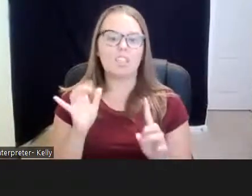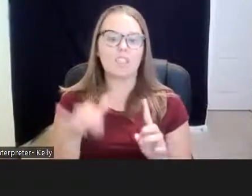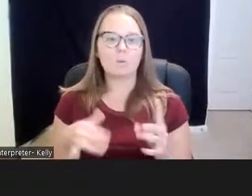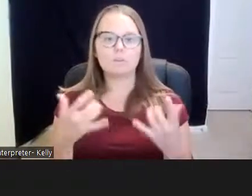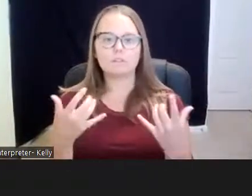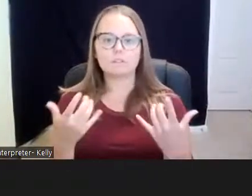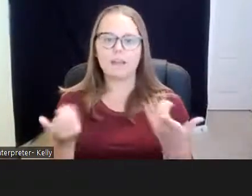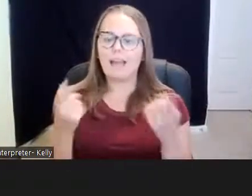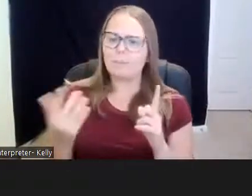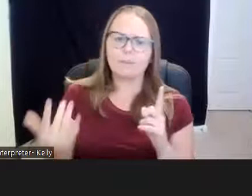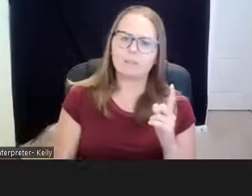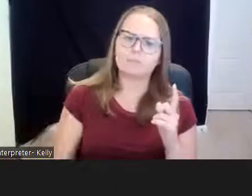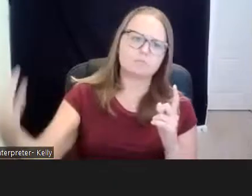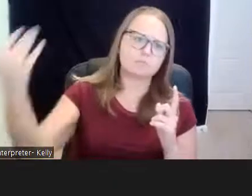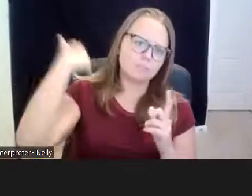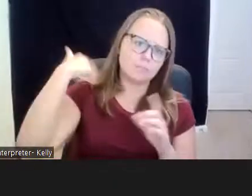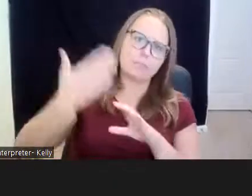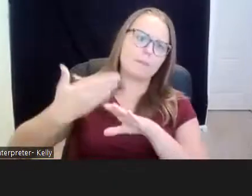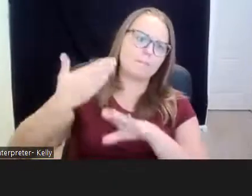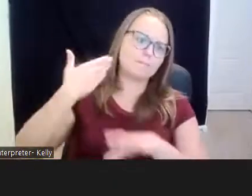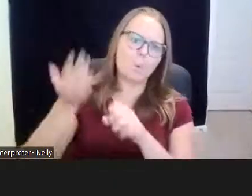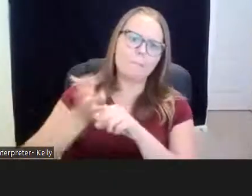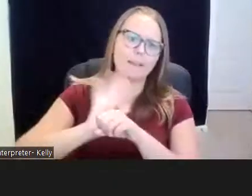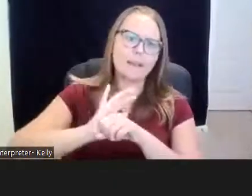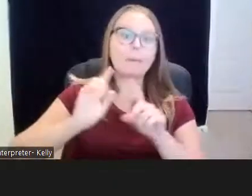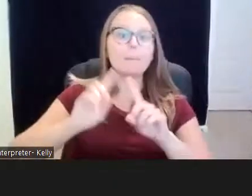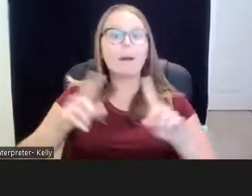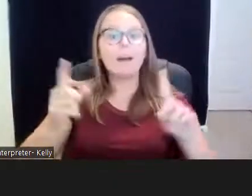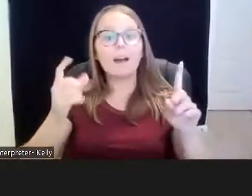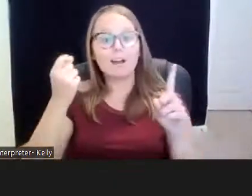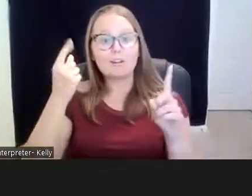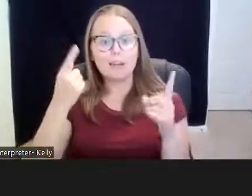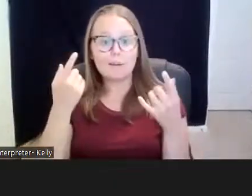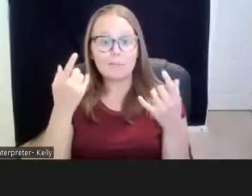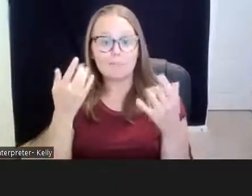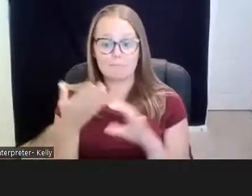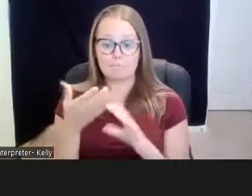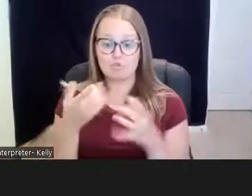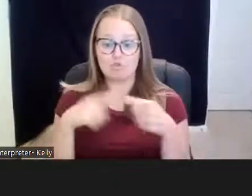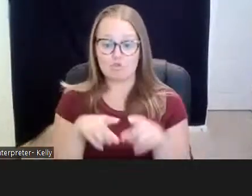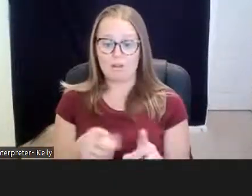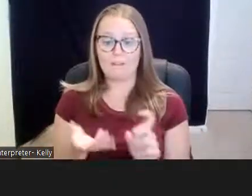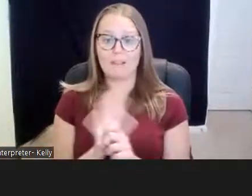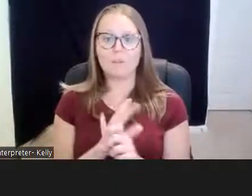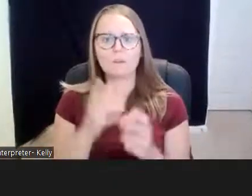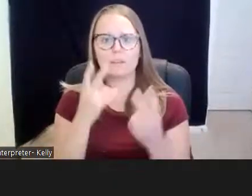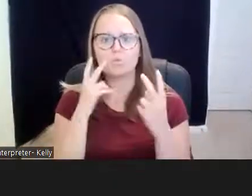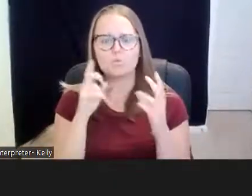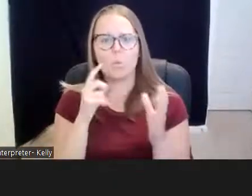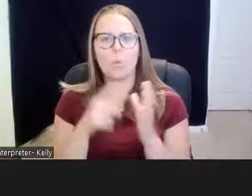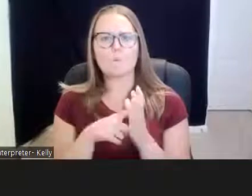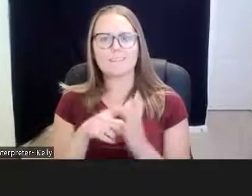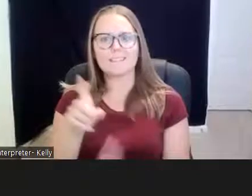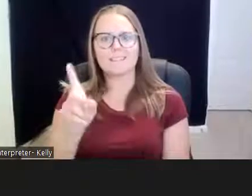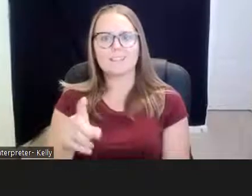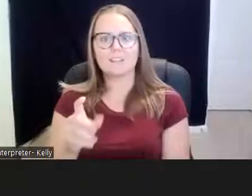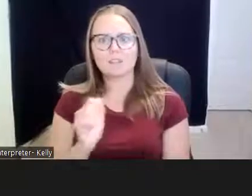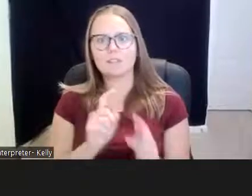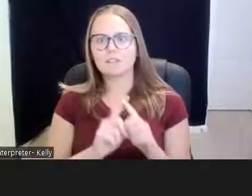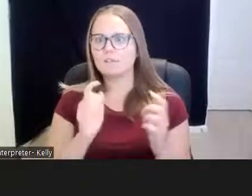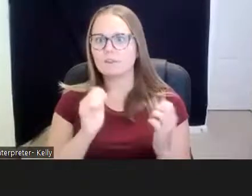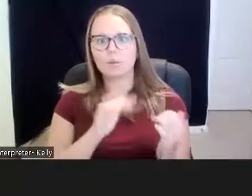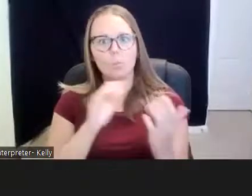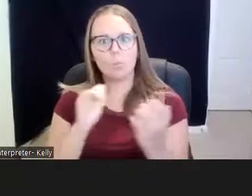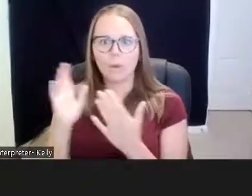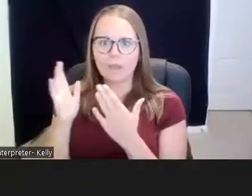long before the pandemic. But during the pandemic, we saw the need for ways to connect